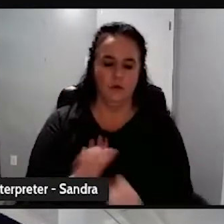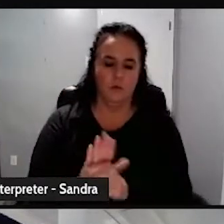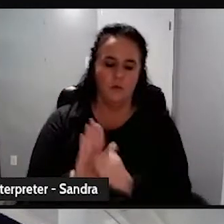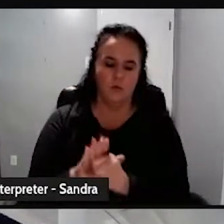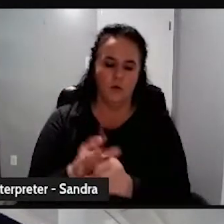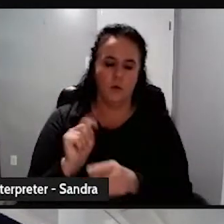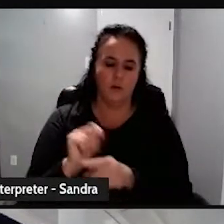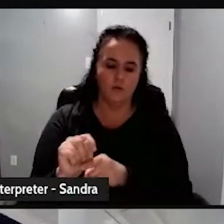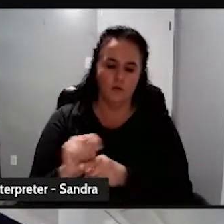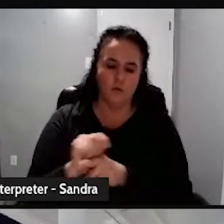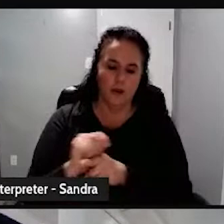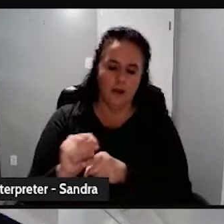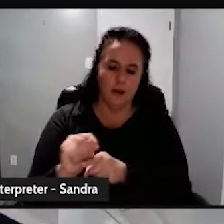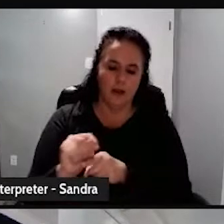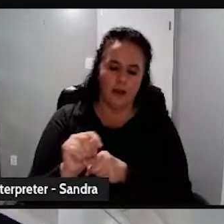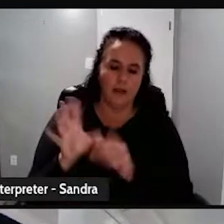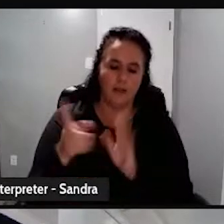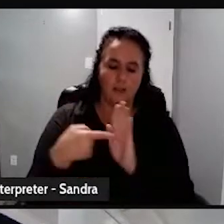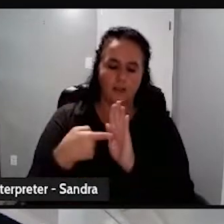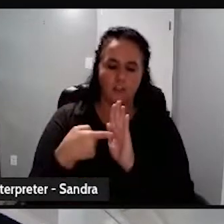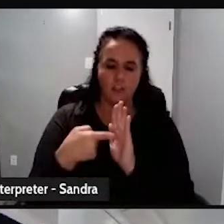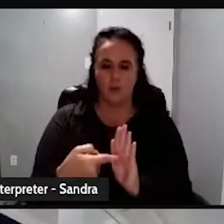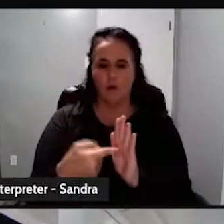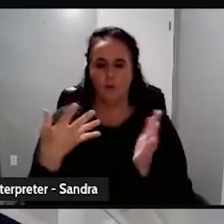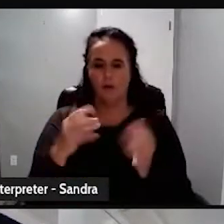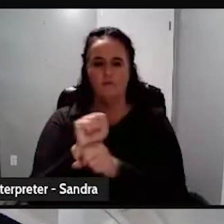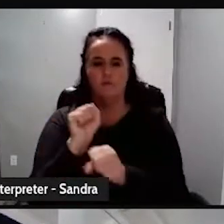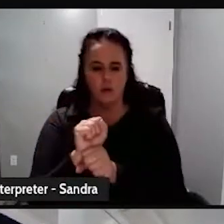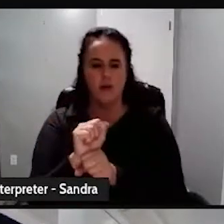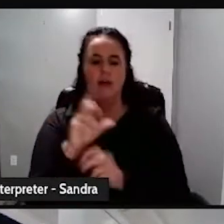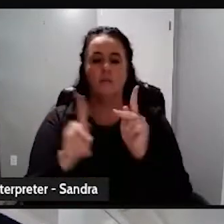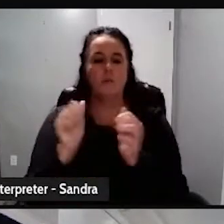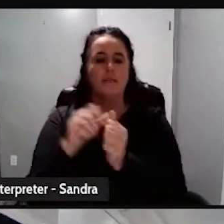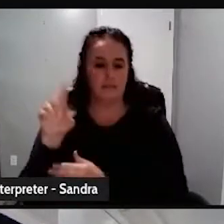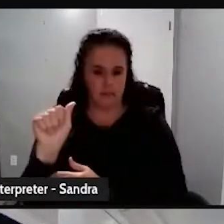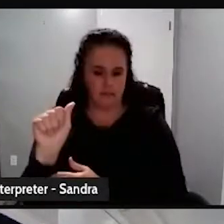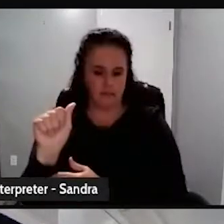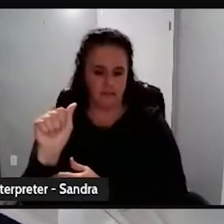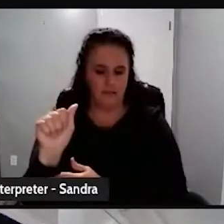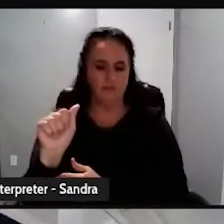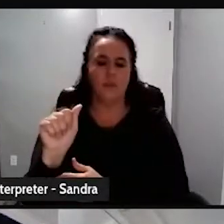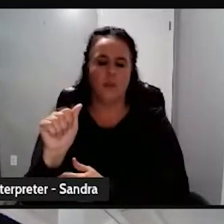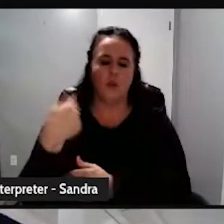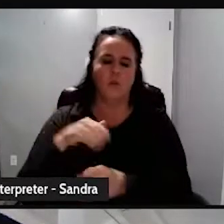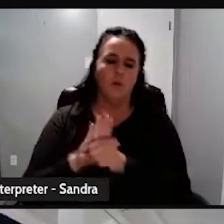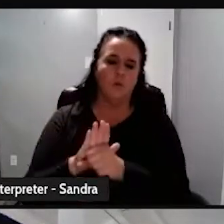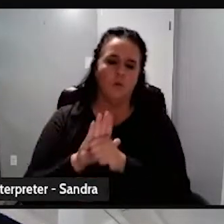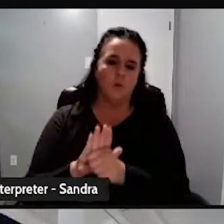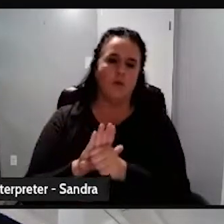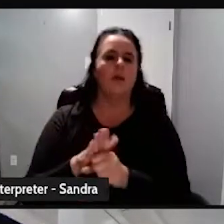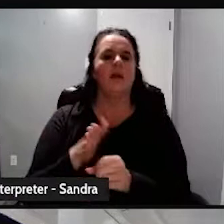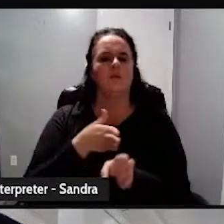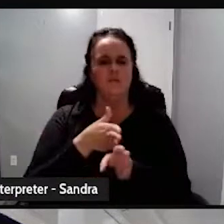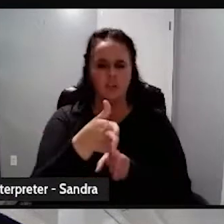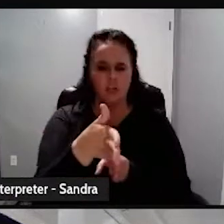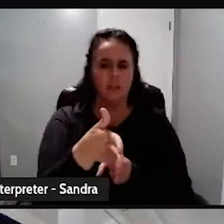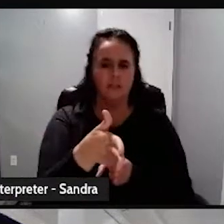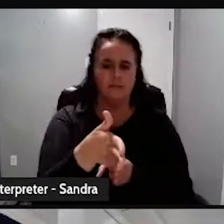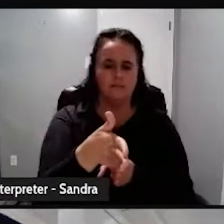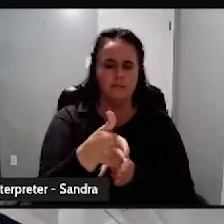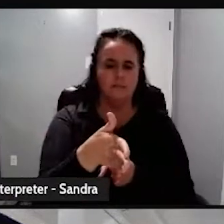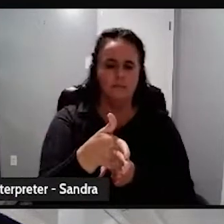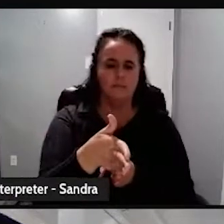and showing of the work of people with disabilities. We are promoting a professionalism. We're